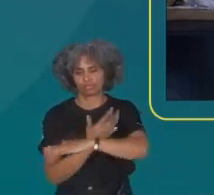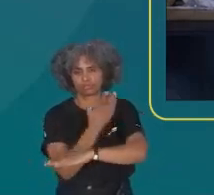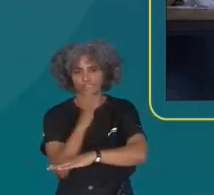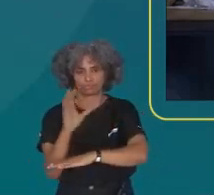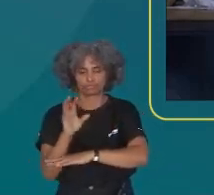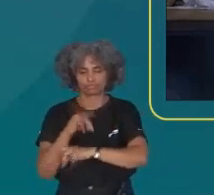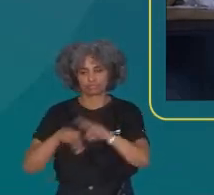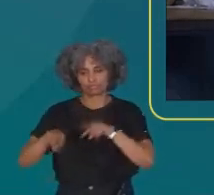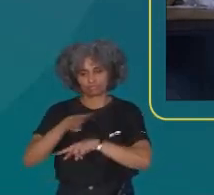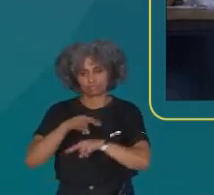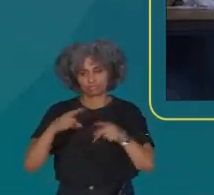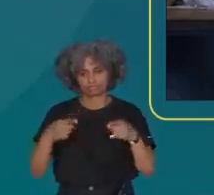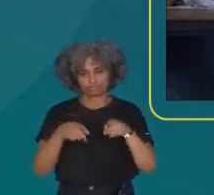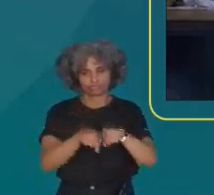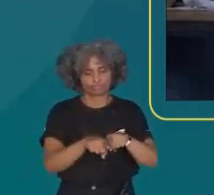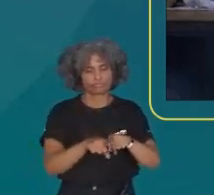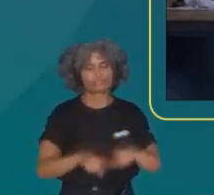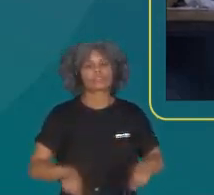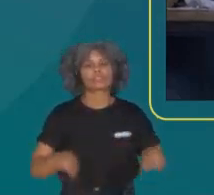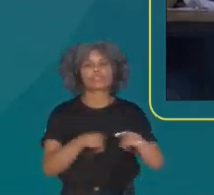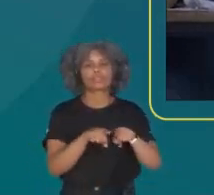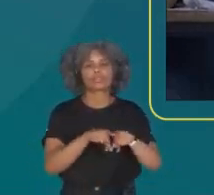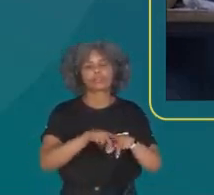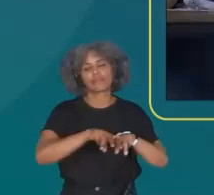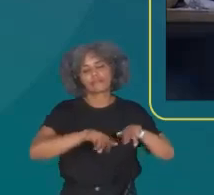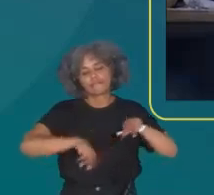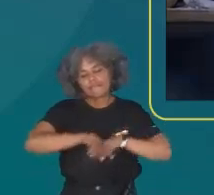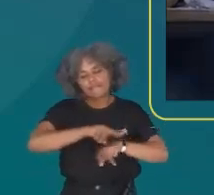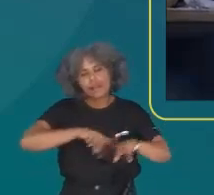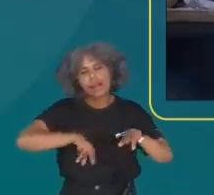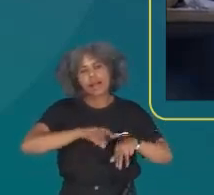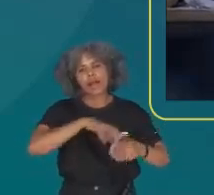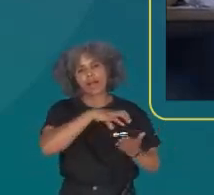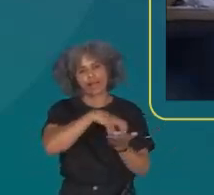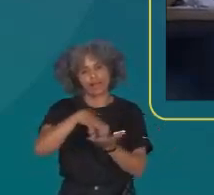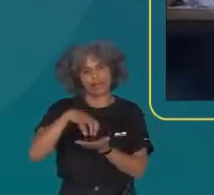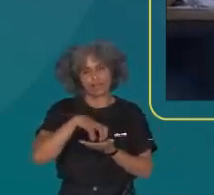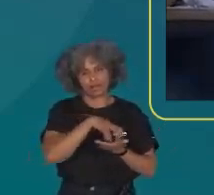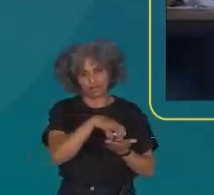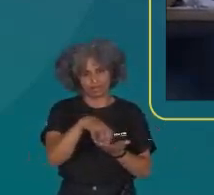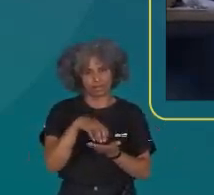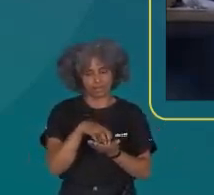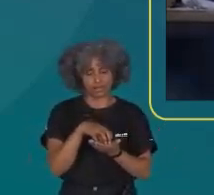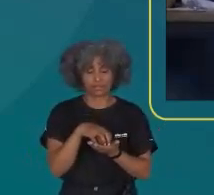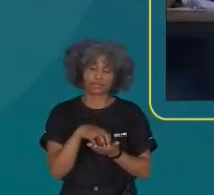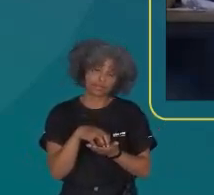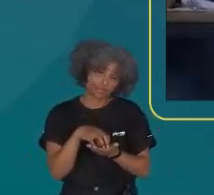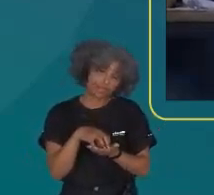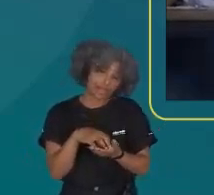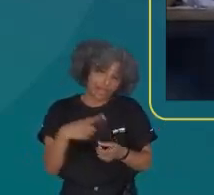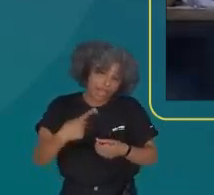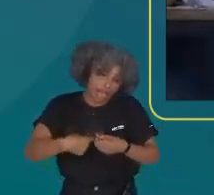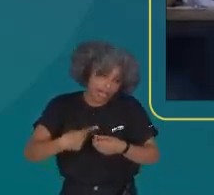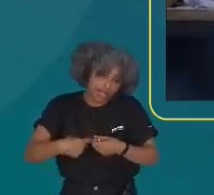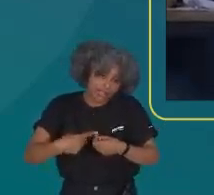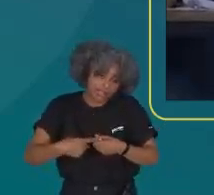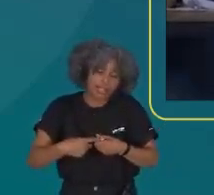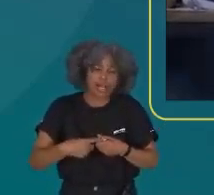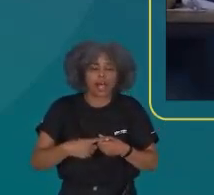others, and the host city, of course, the official parallel cities and